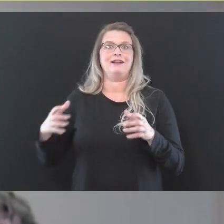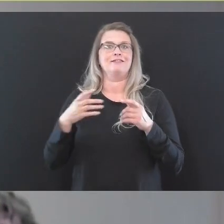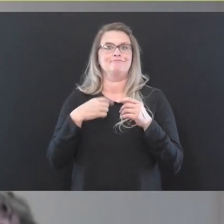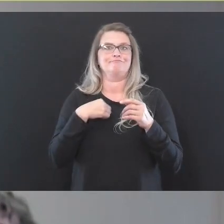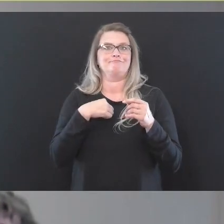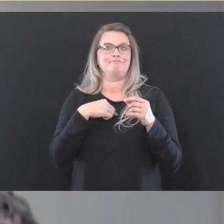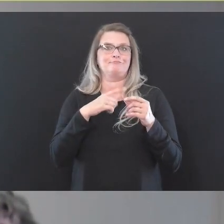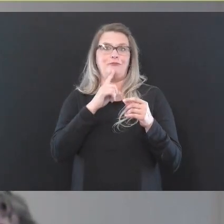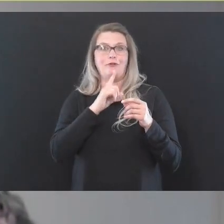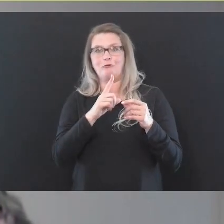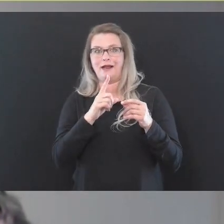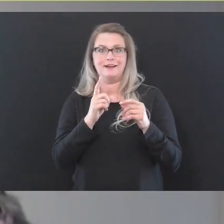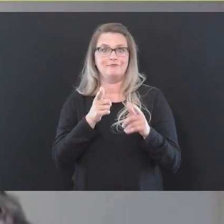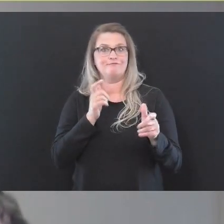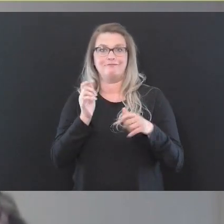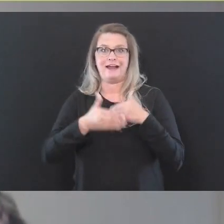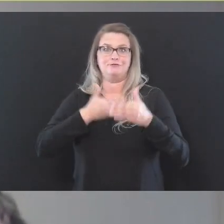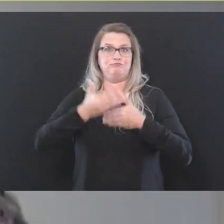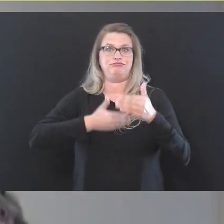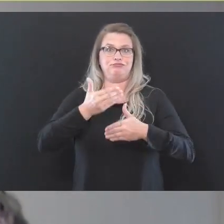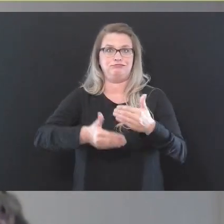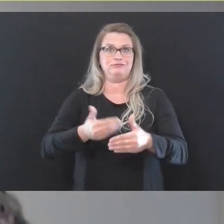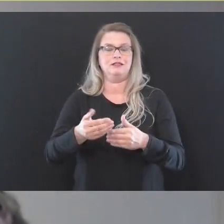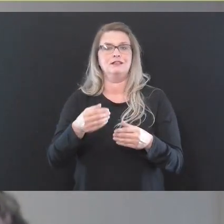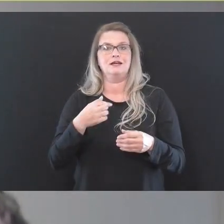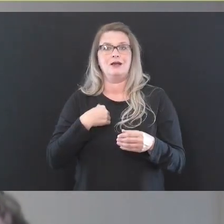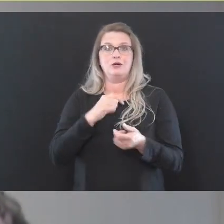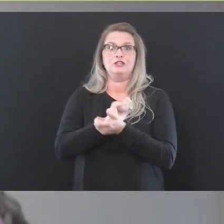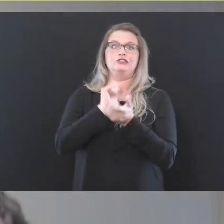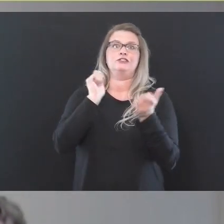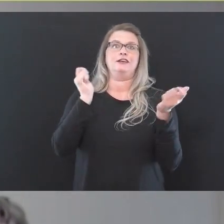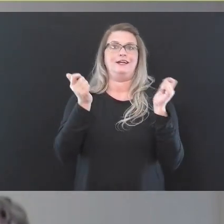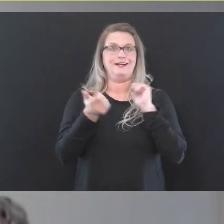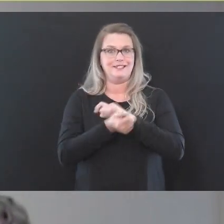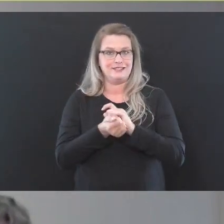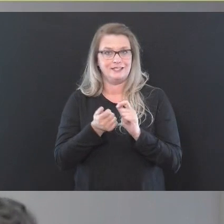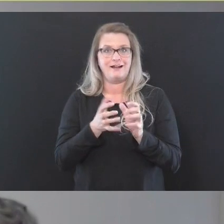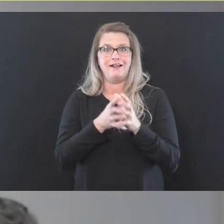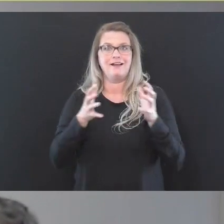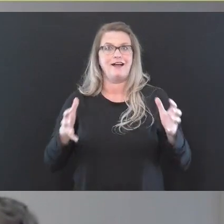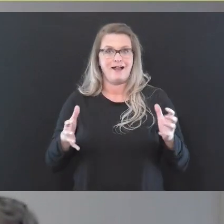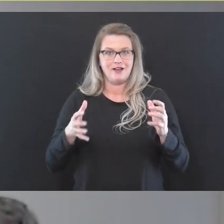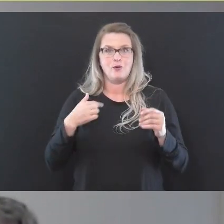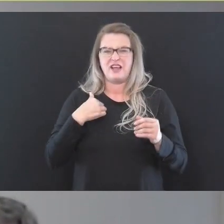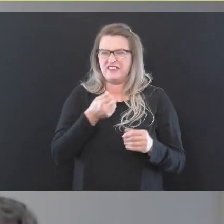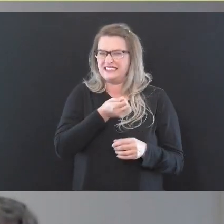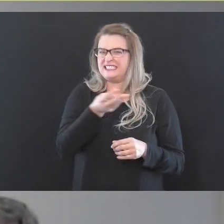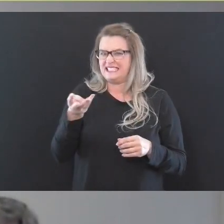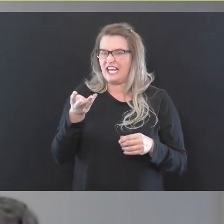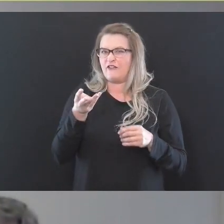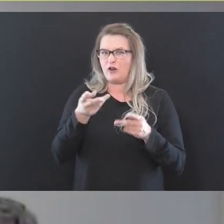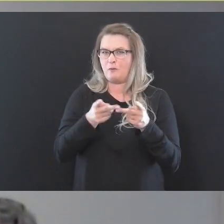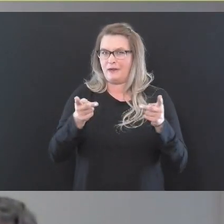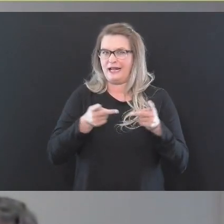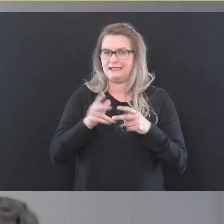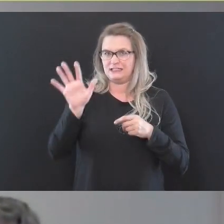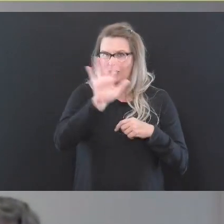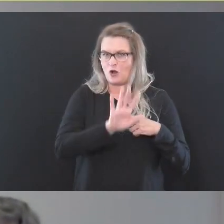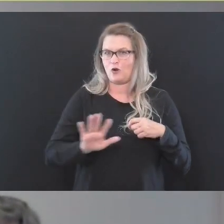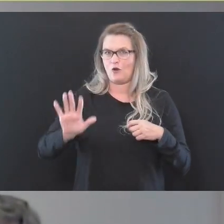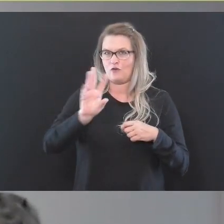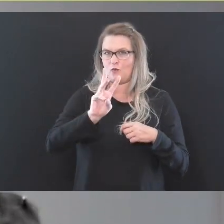The clinical diagnostic laboratory system is evolving and emerging. We do have several facilities around the state